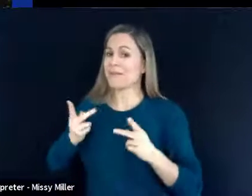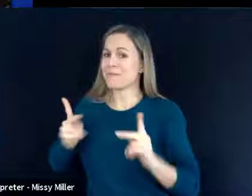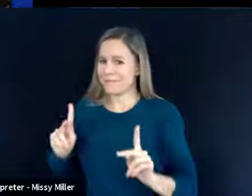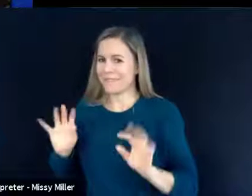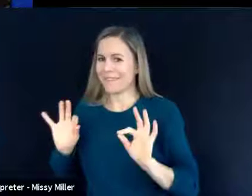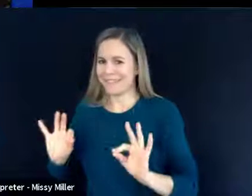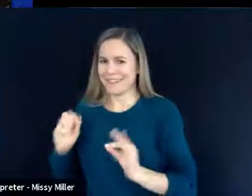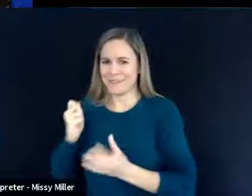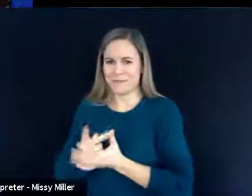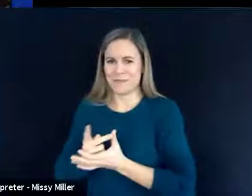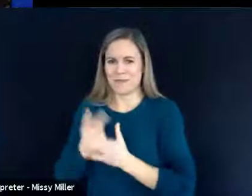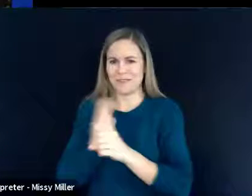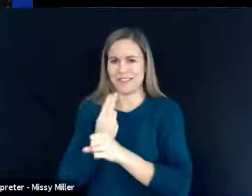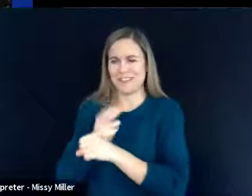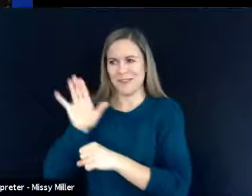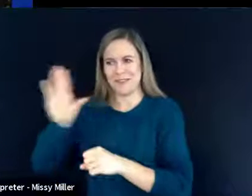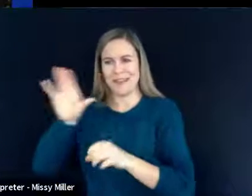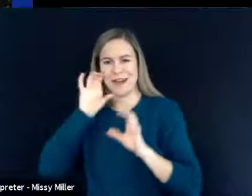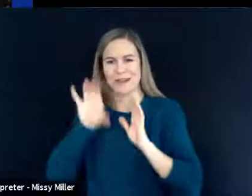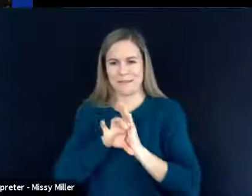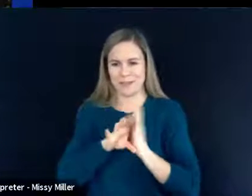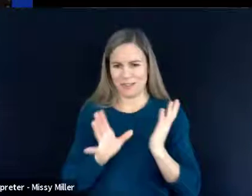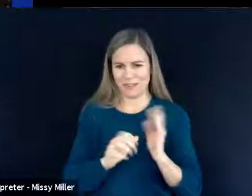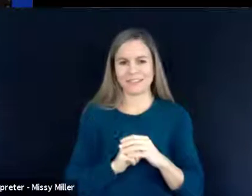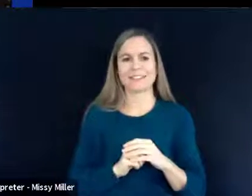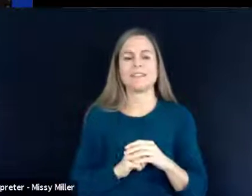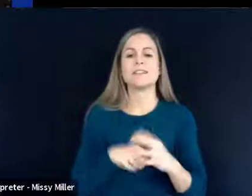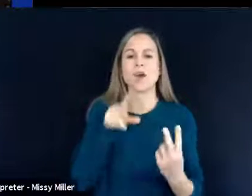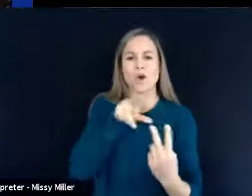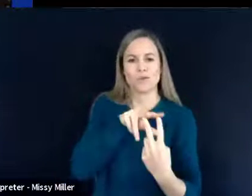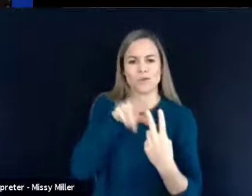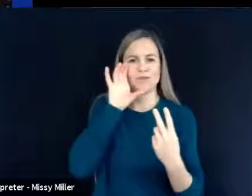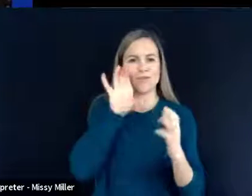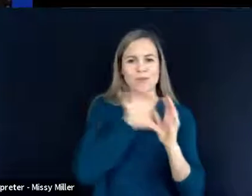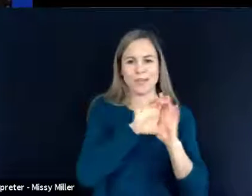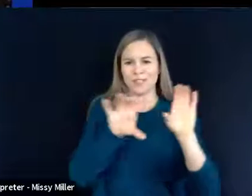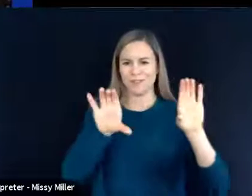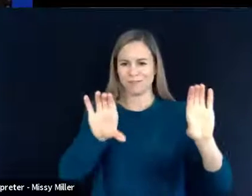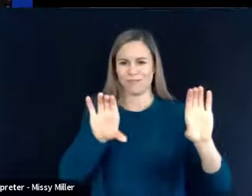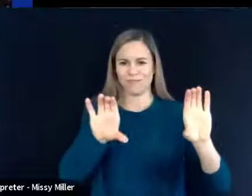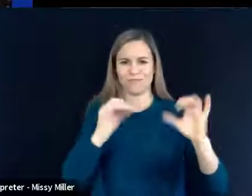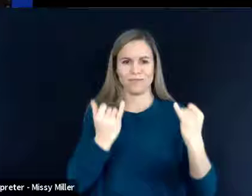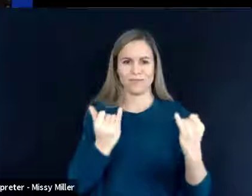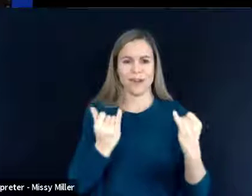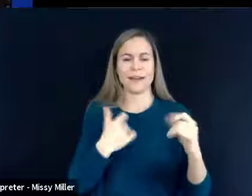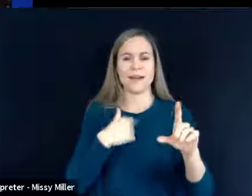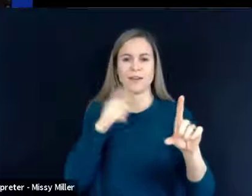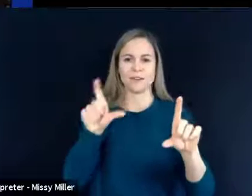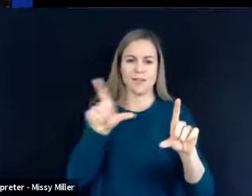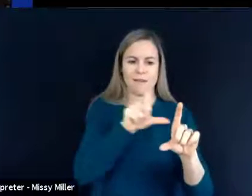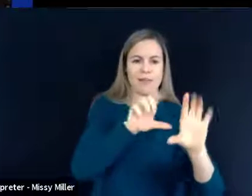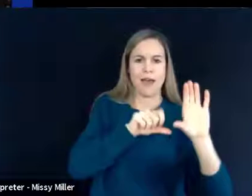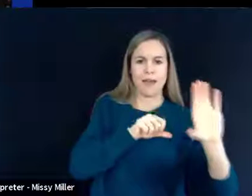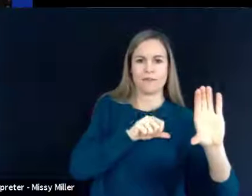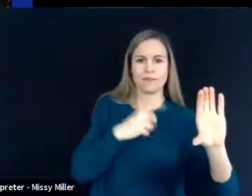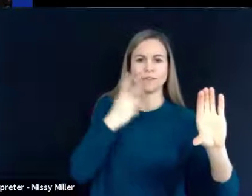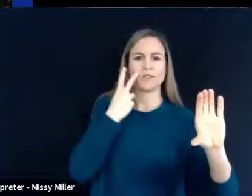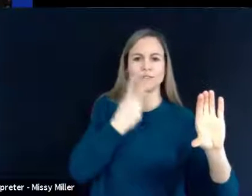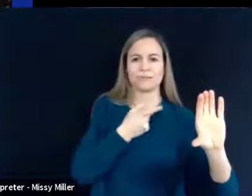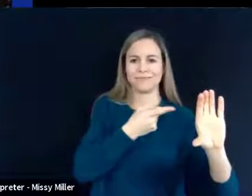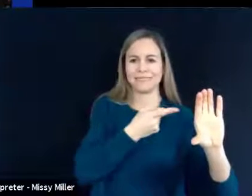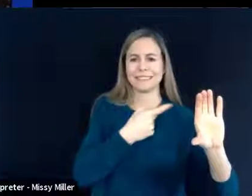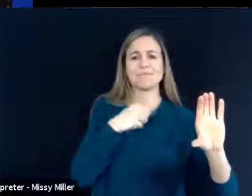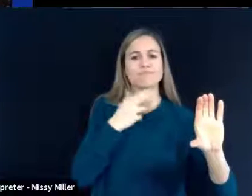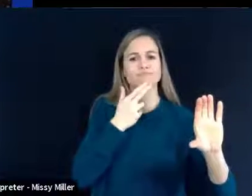reassured about that. There are two pictures on your screen right now. On the left is a tiny